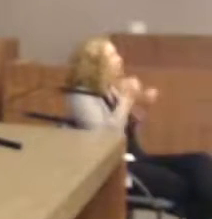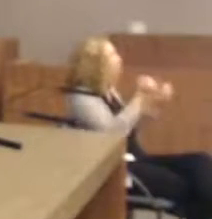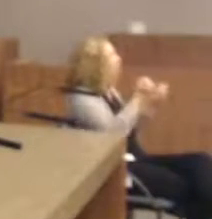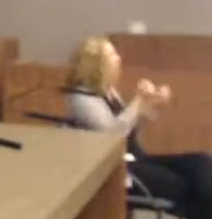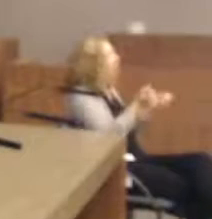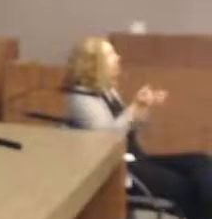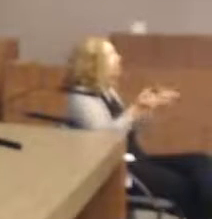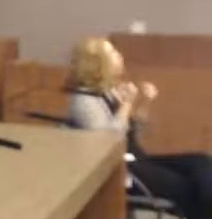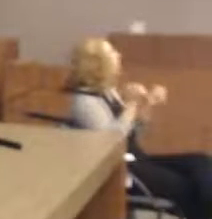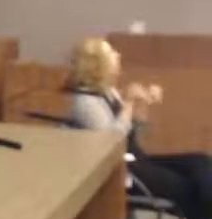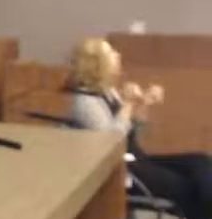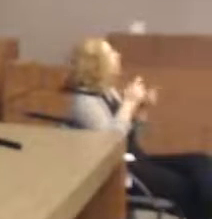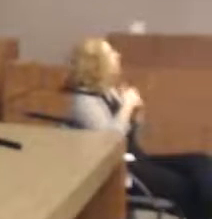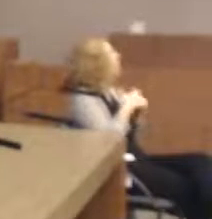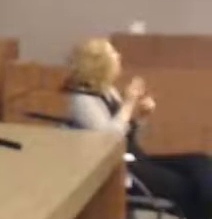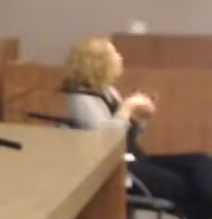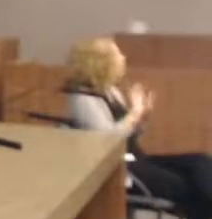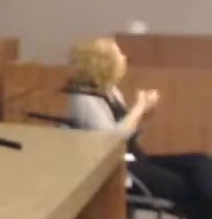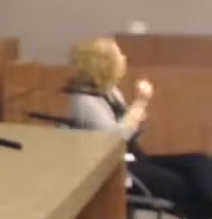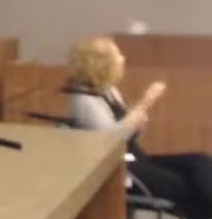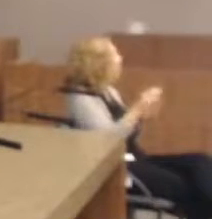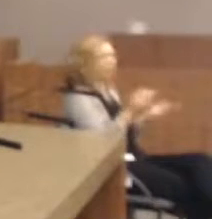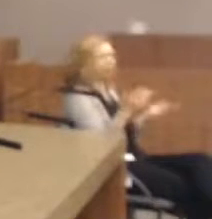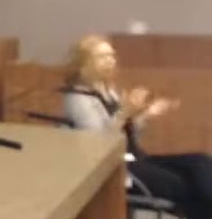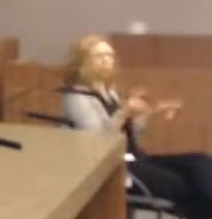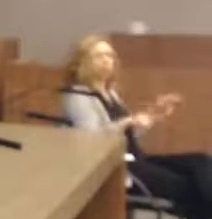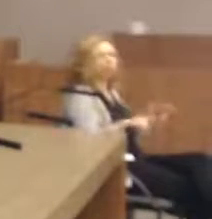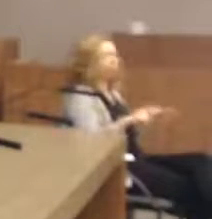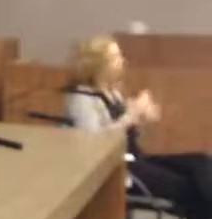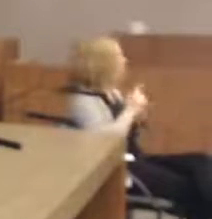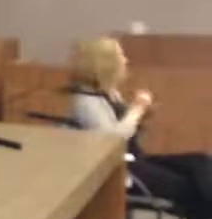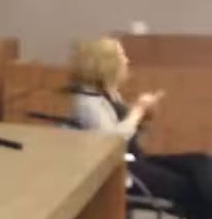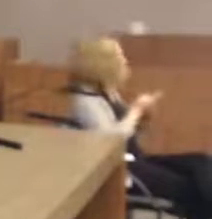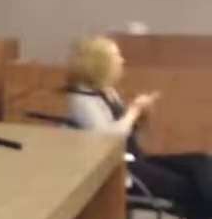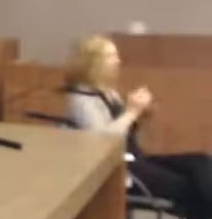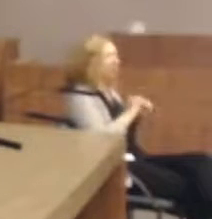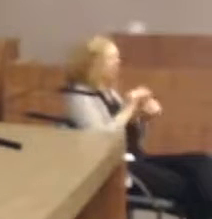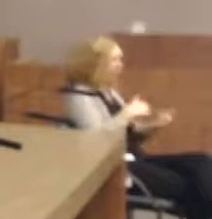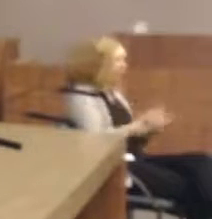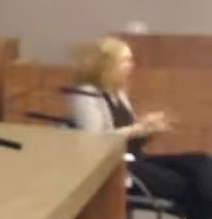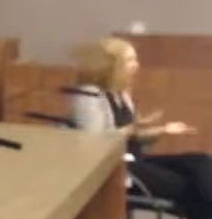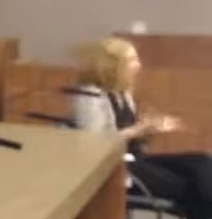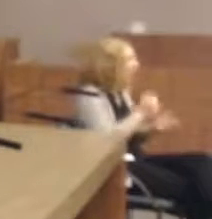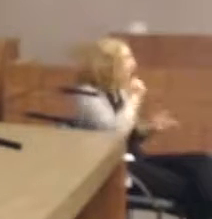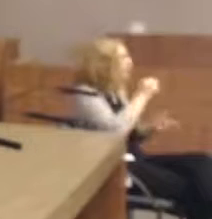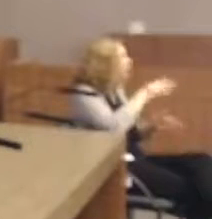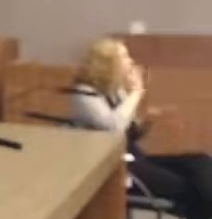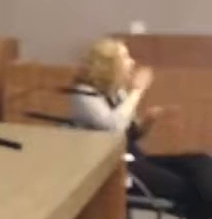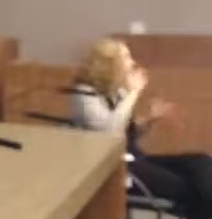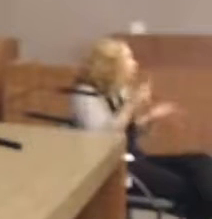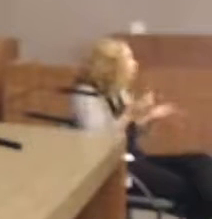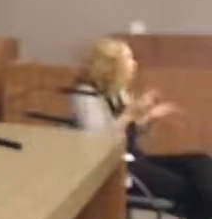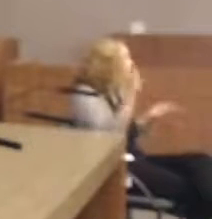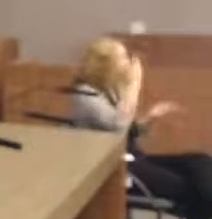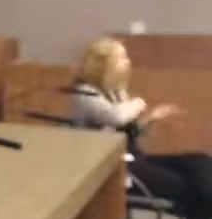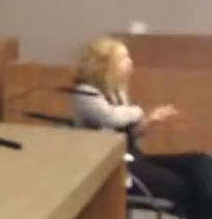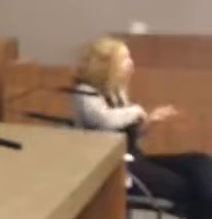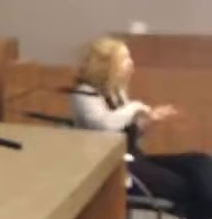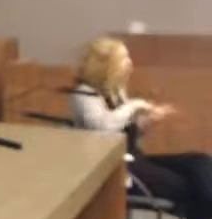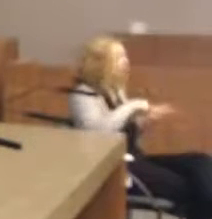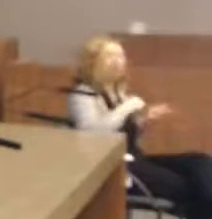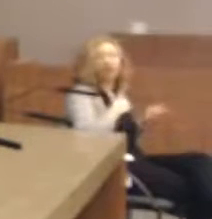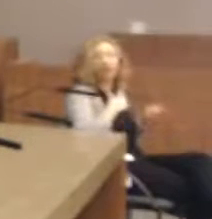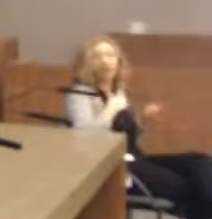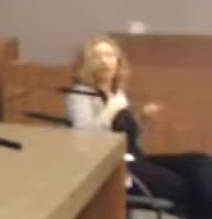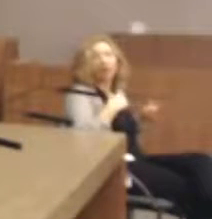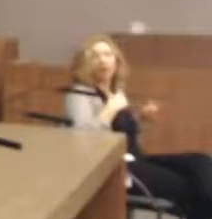in Sacramento already? Because you're not paying attention to every single thing around you. I went through the Altamont one time and then